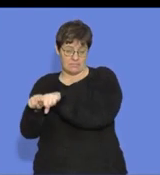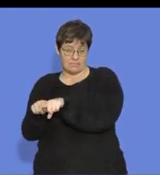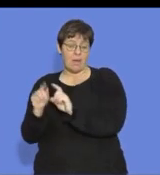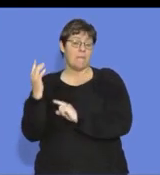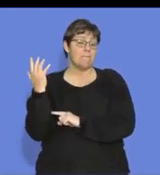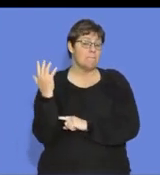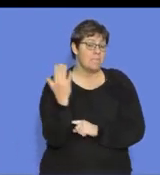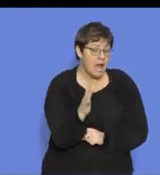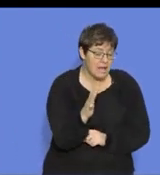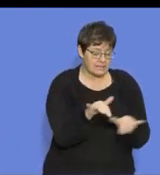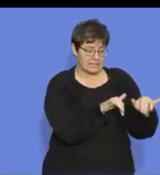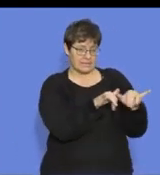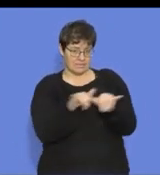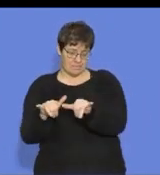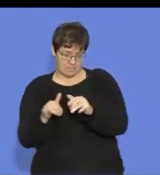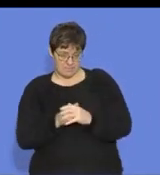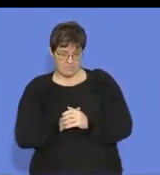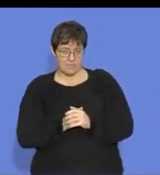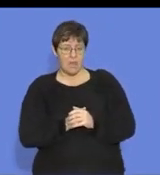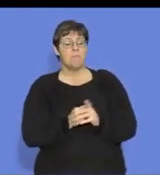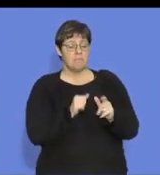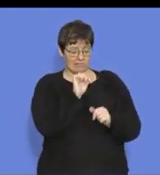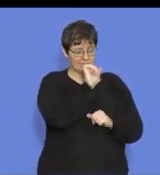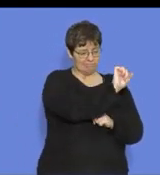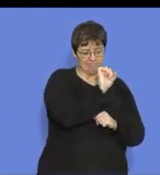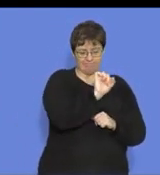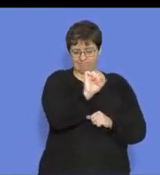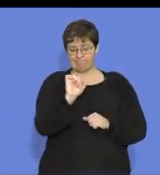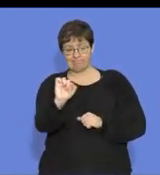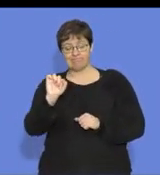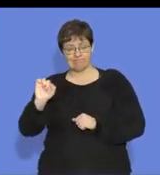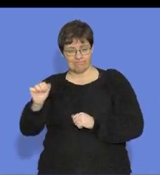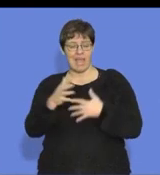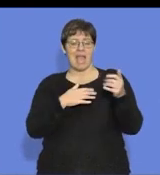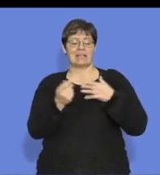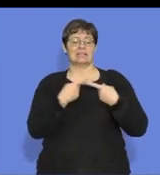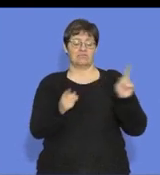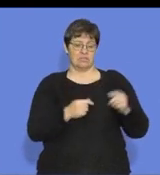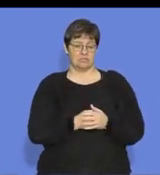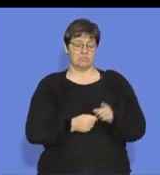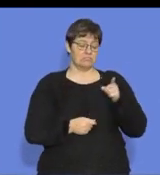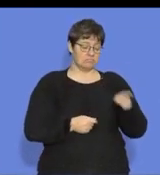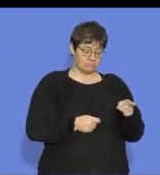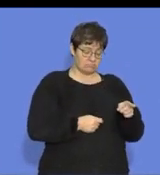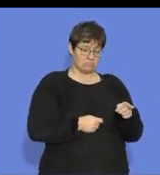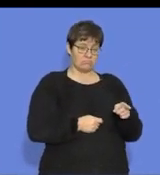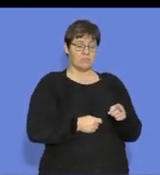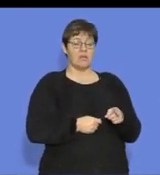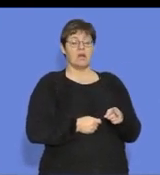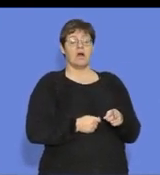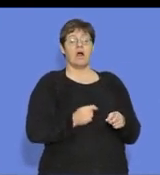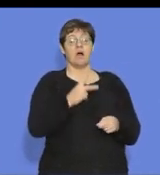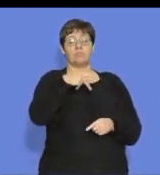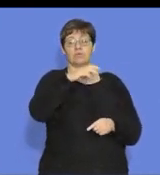plant, were treated in different ways. One had no petroleum jelly. Now,